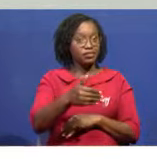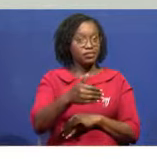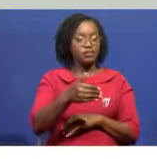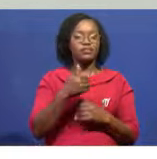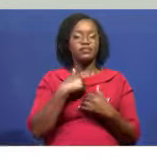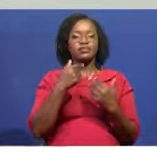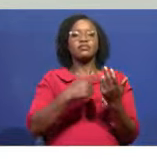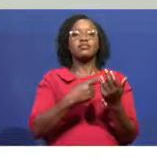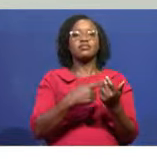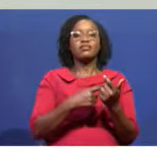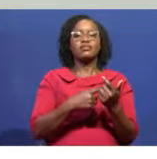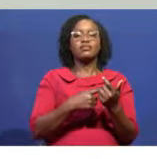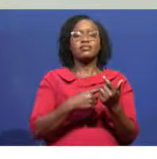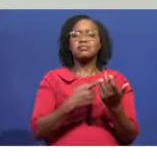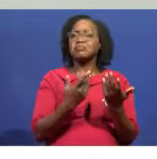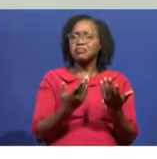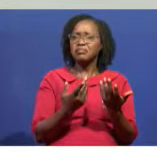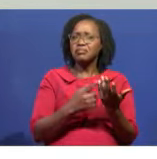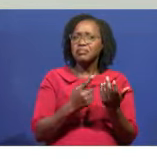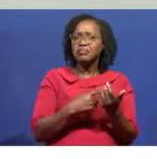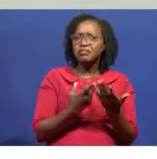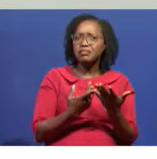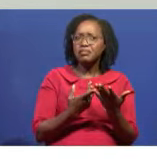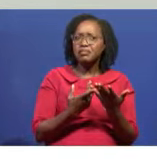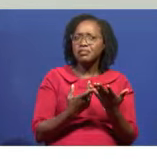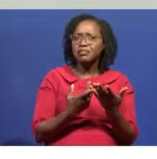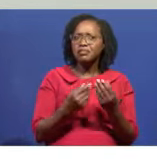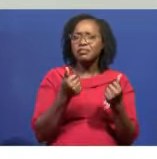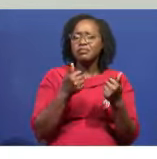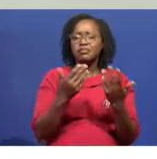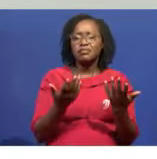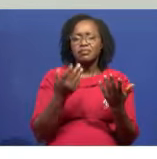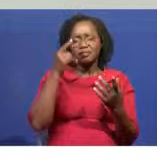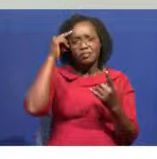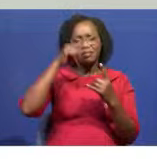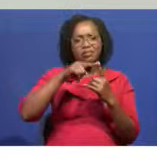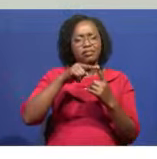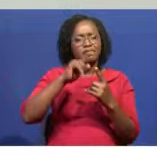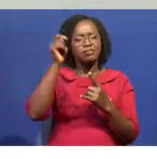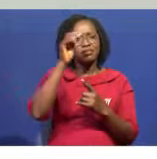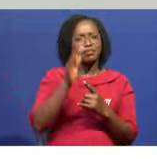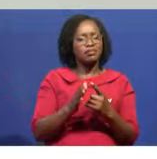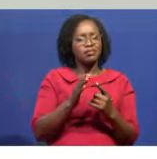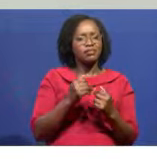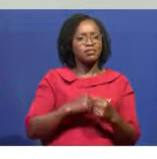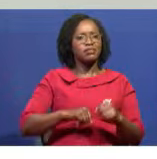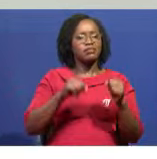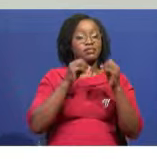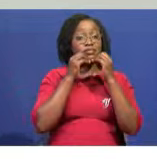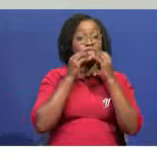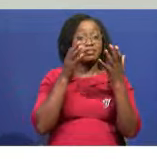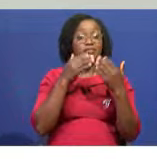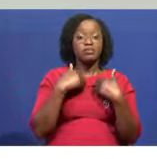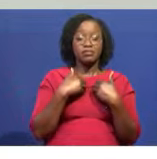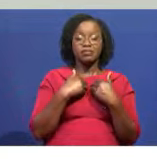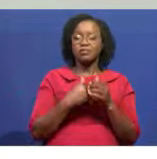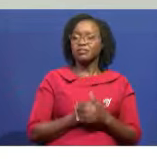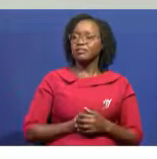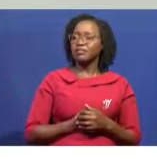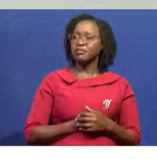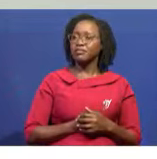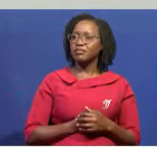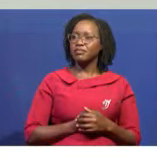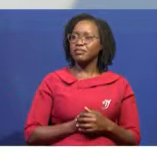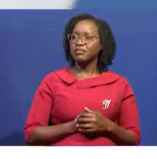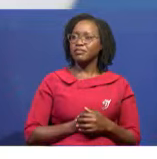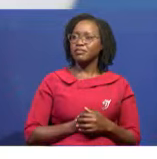have the statistics, just tell us how many they are, and how do you go about it until that particular Kenyan is able to get the information they required?